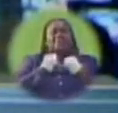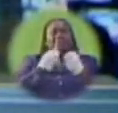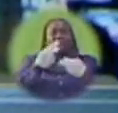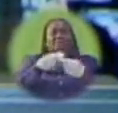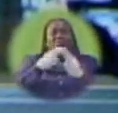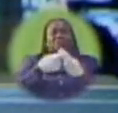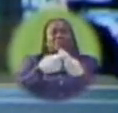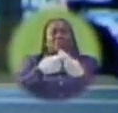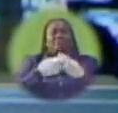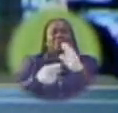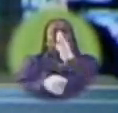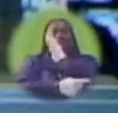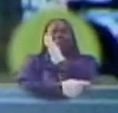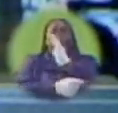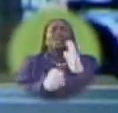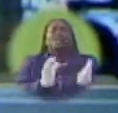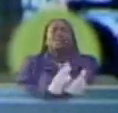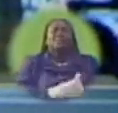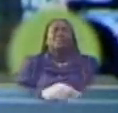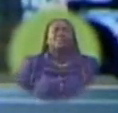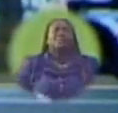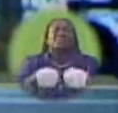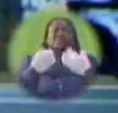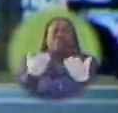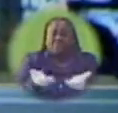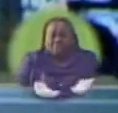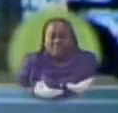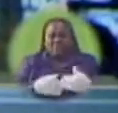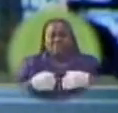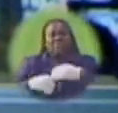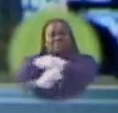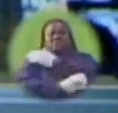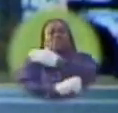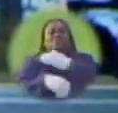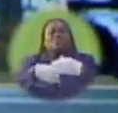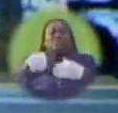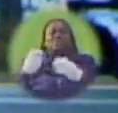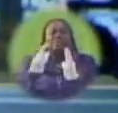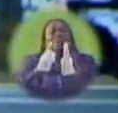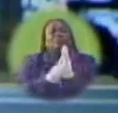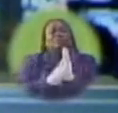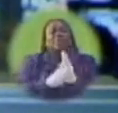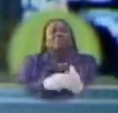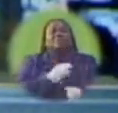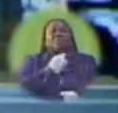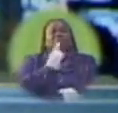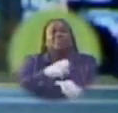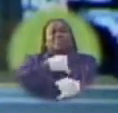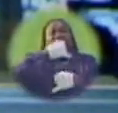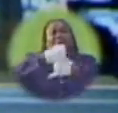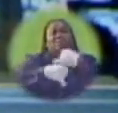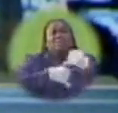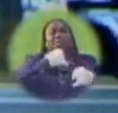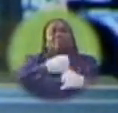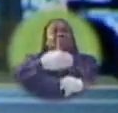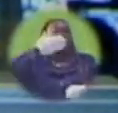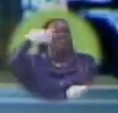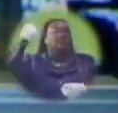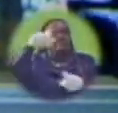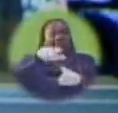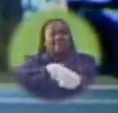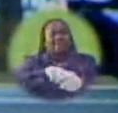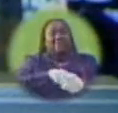to penalties that are being imposed and to bring the country's laws into conformity with international best